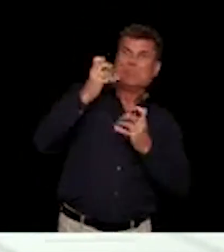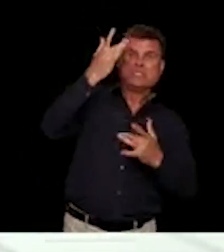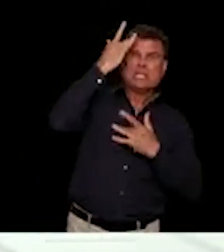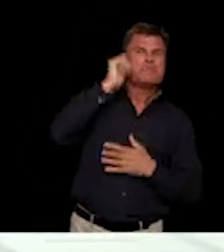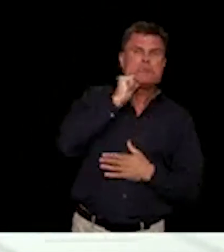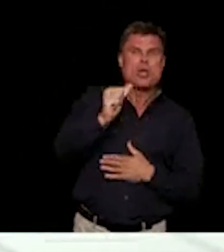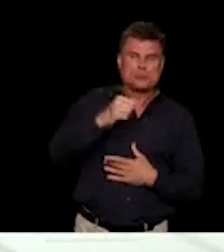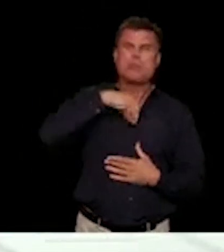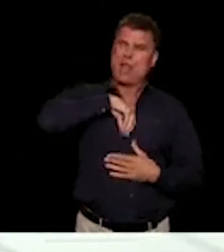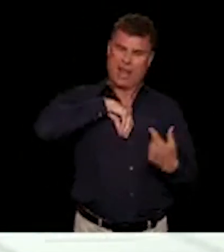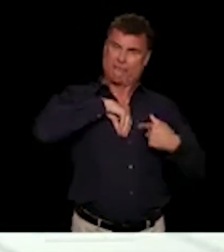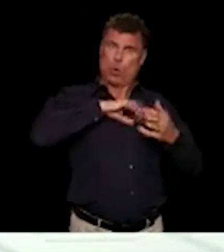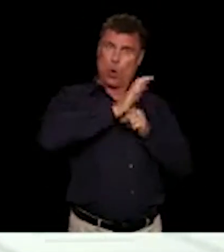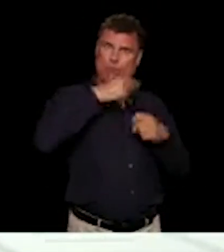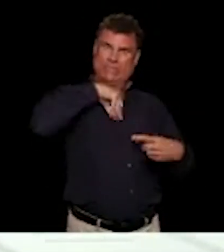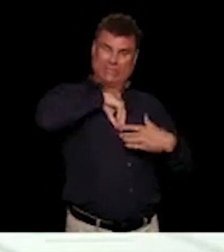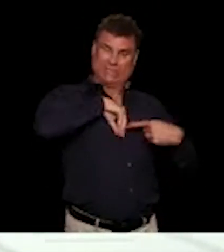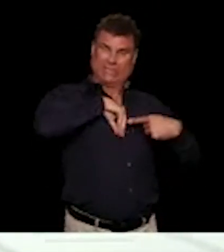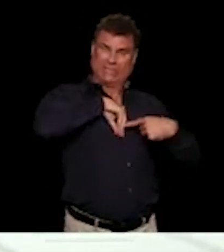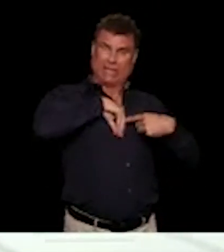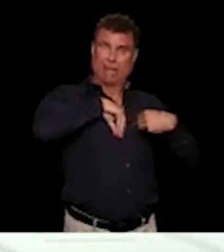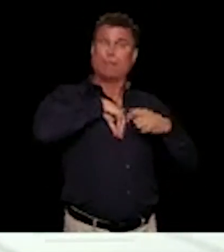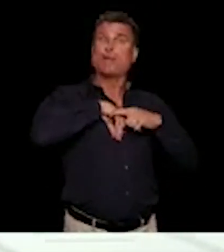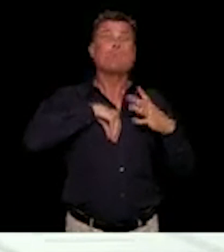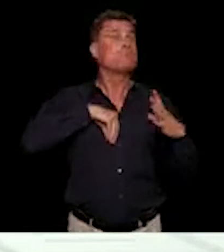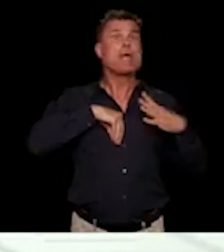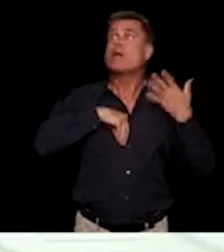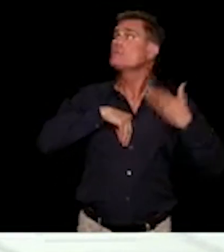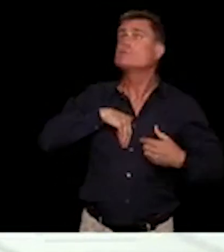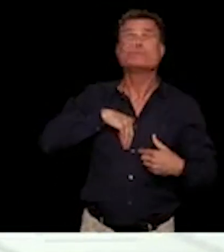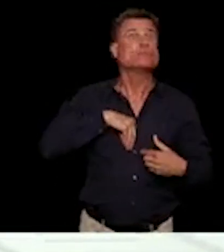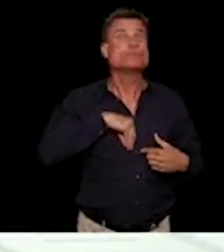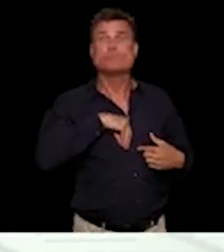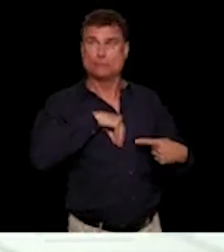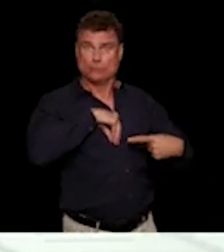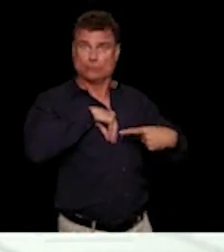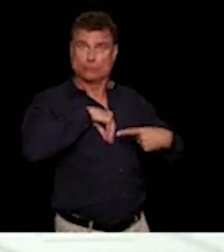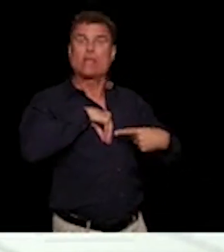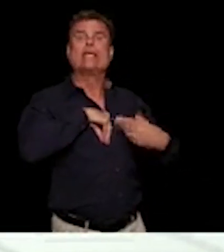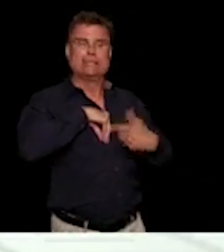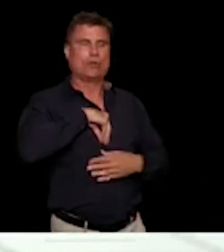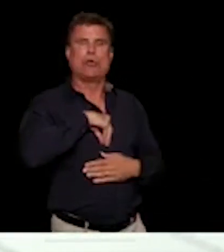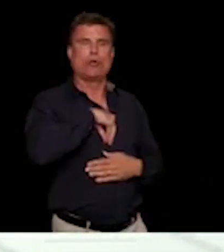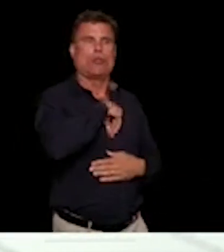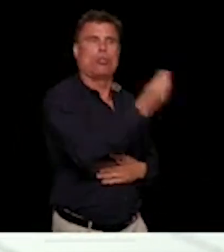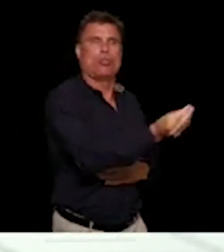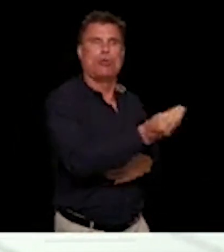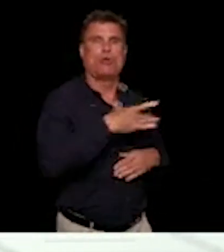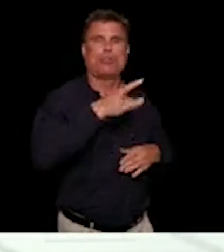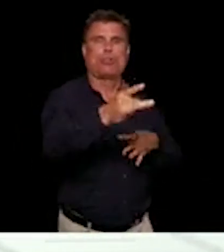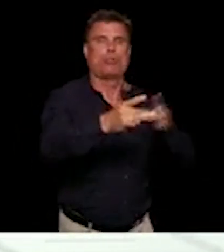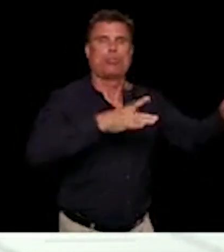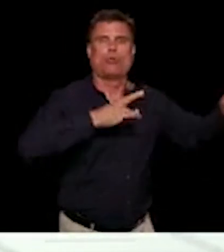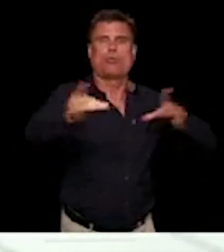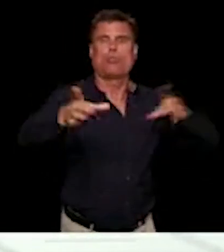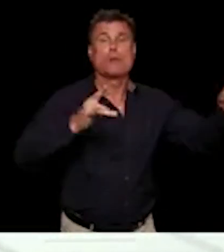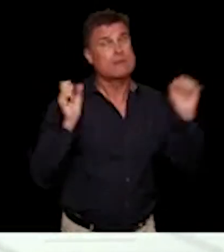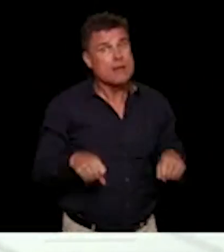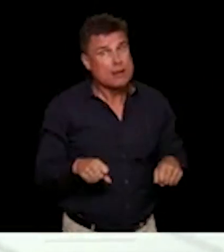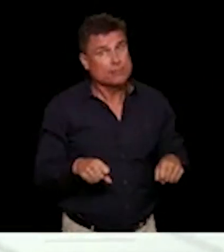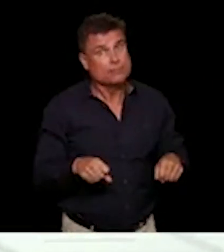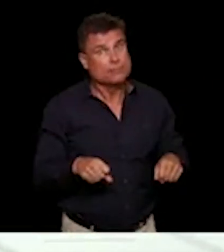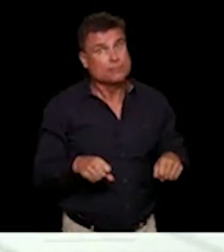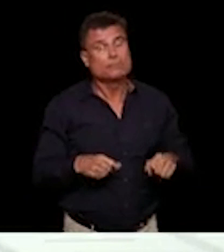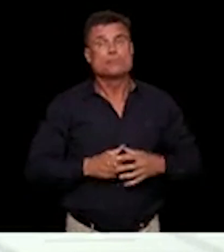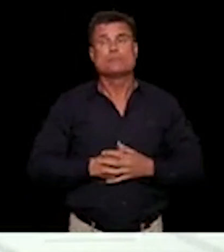mild symptoms or before symptoms appear at all. This is, again, particularly the case for young adults who make up the majority of cases